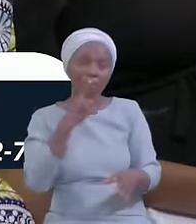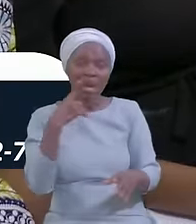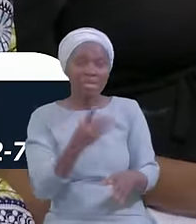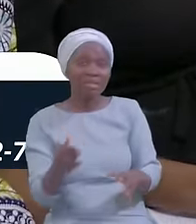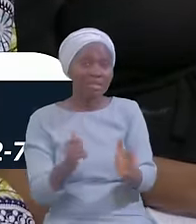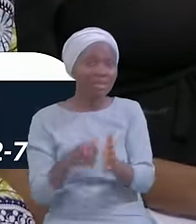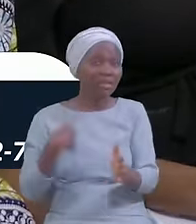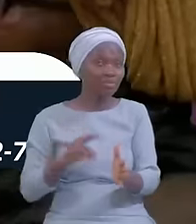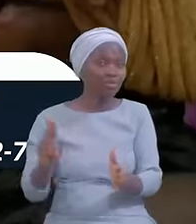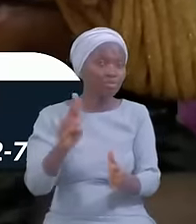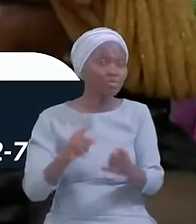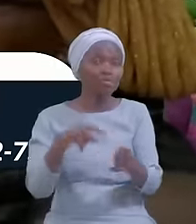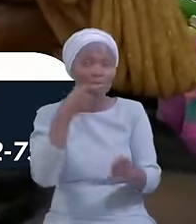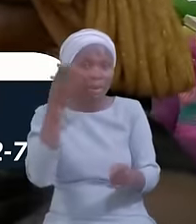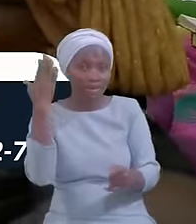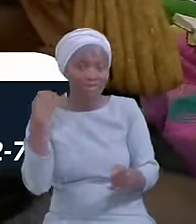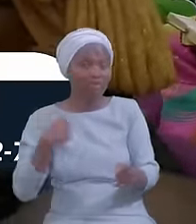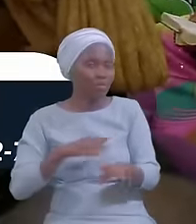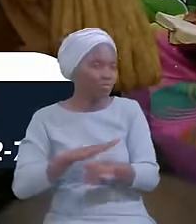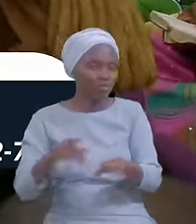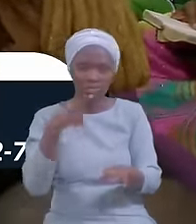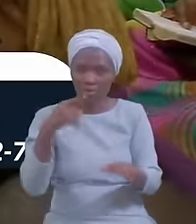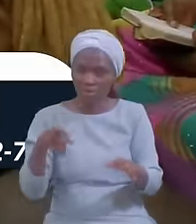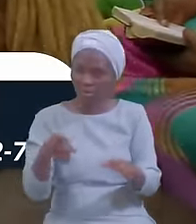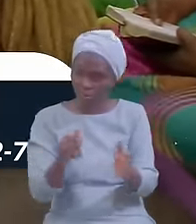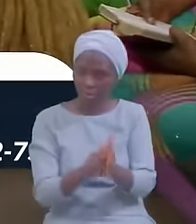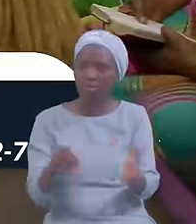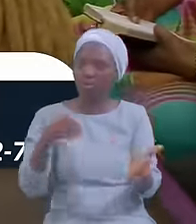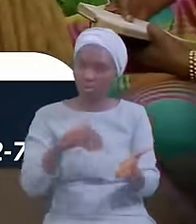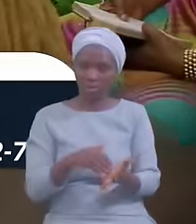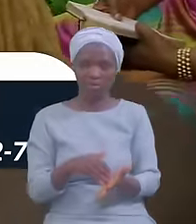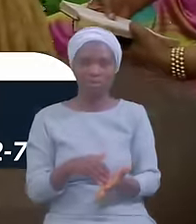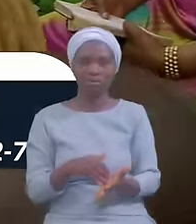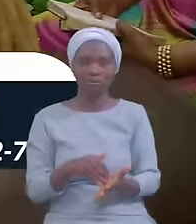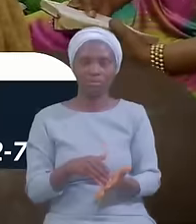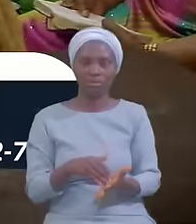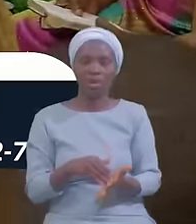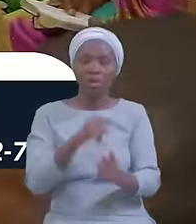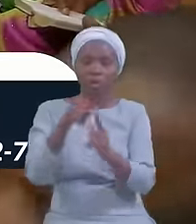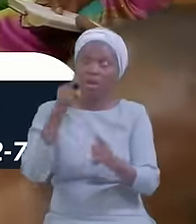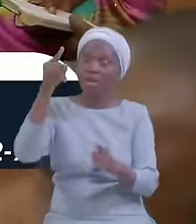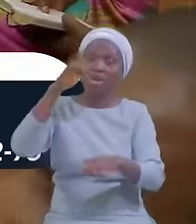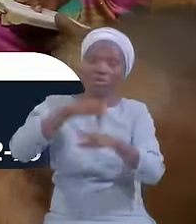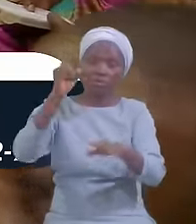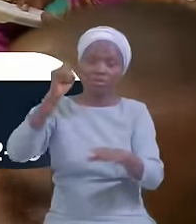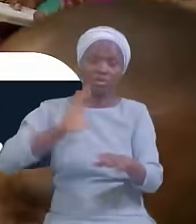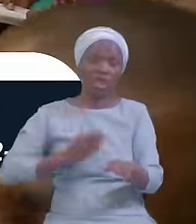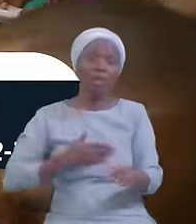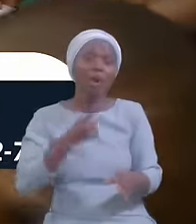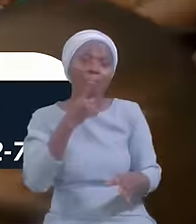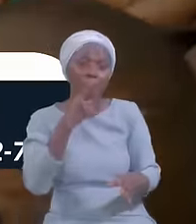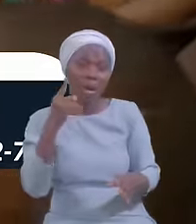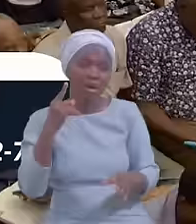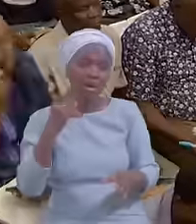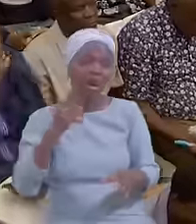used to say, we don't say them anymore. When he touches our mouth, all